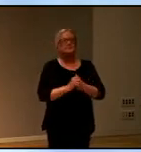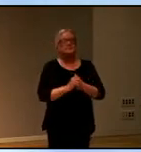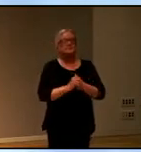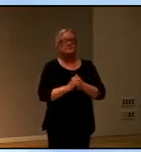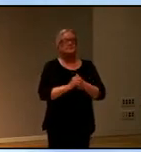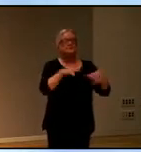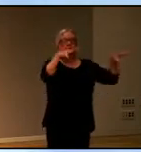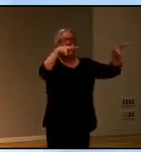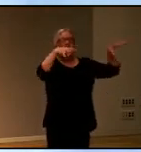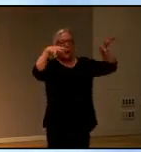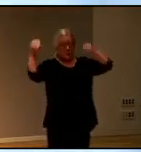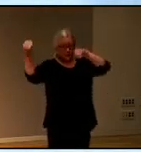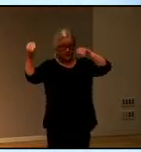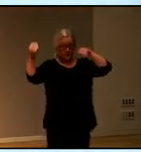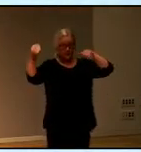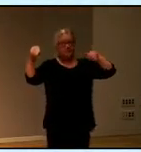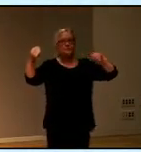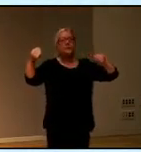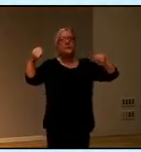And